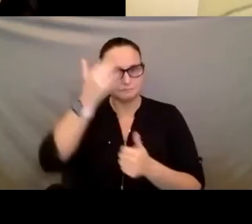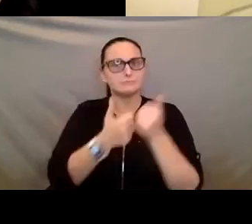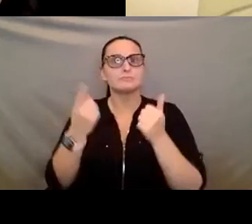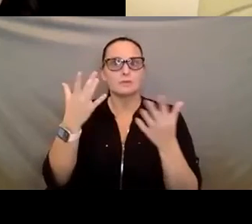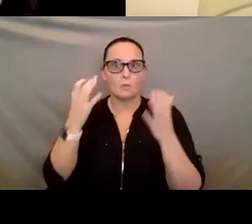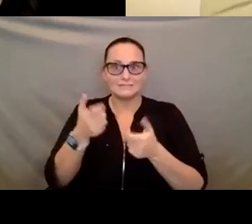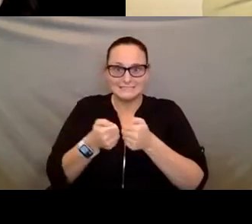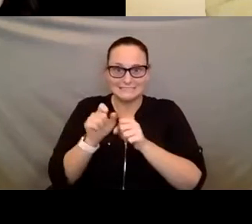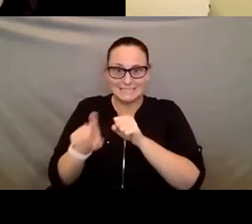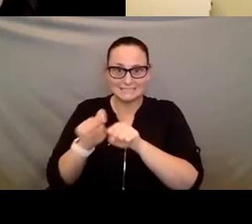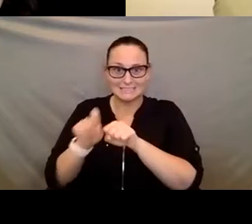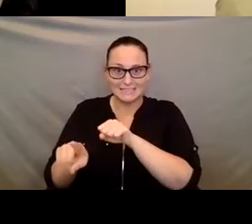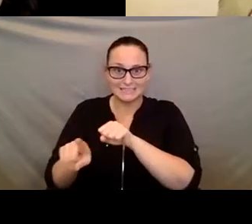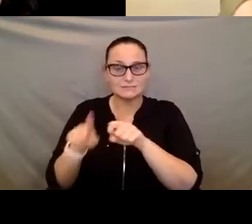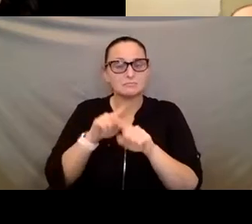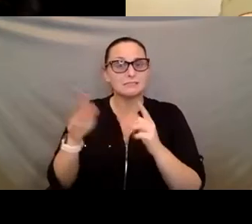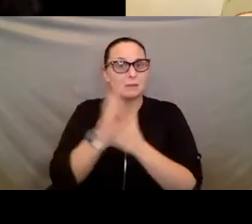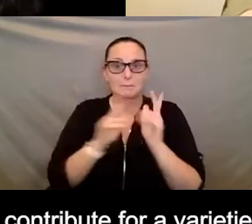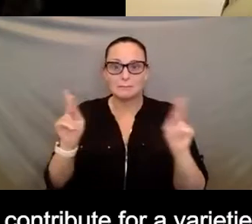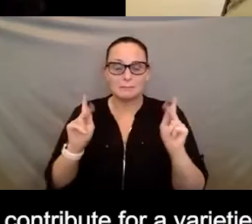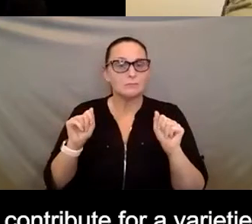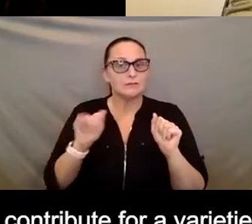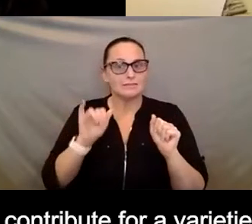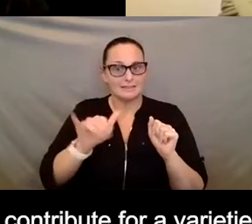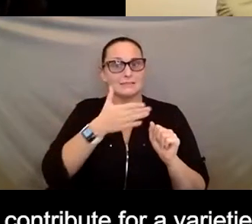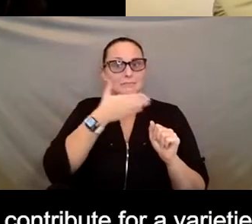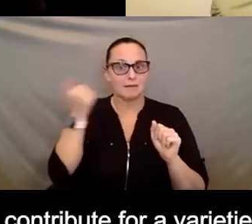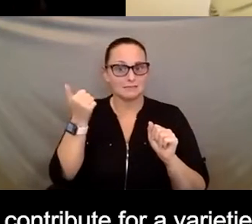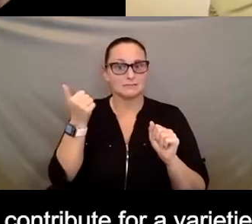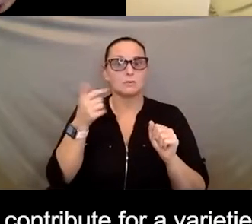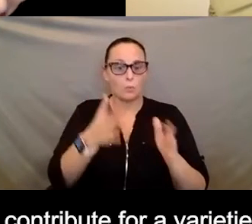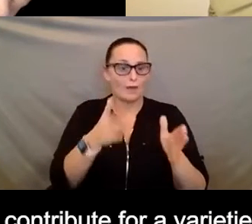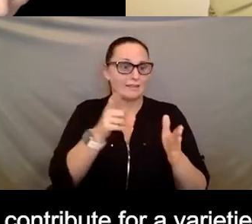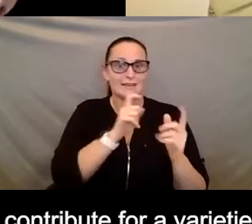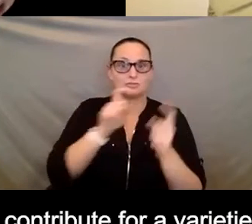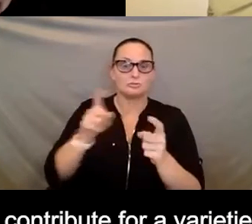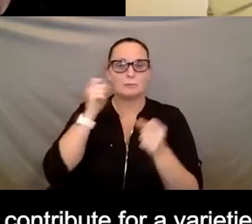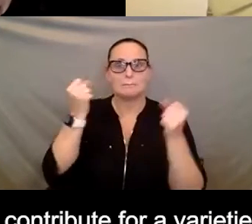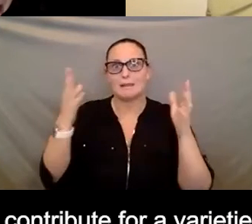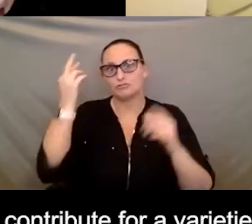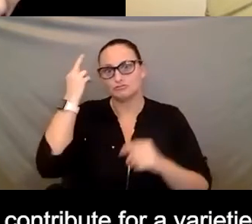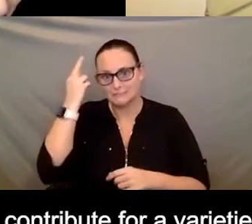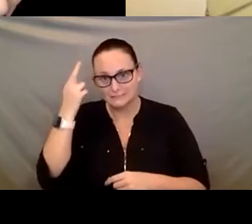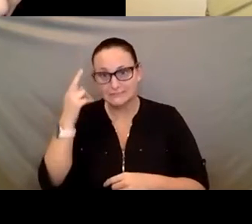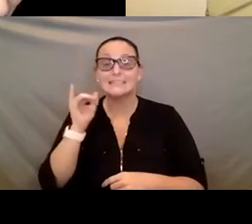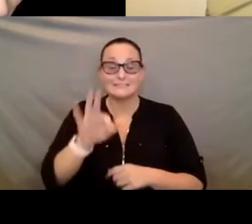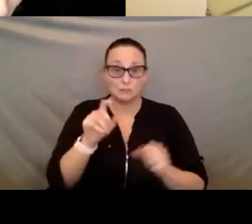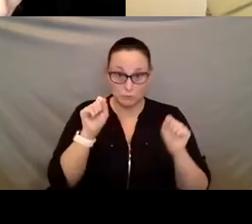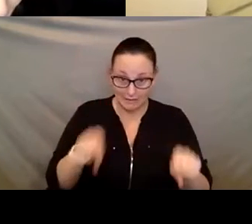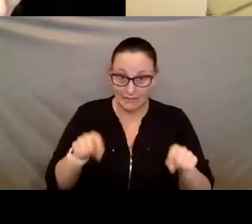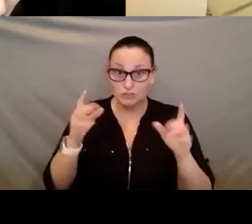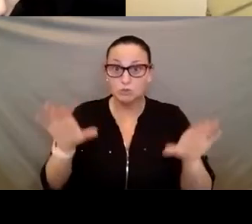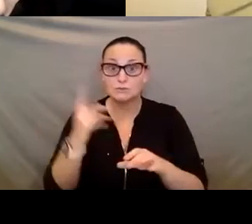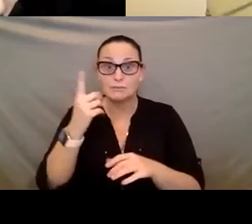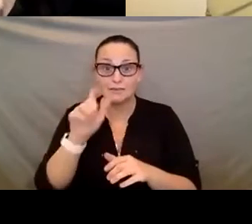do texting, but there's some people that is the best way that they can contribute for a variety of reasons. So if you can go do something